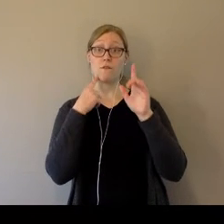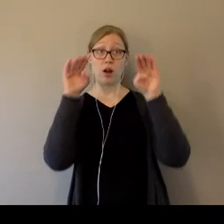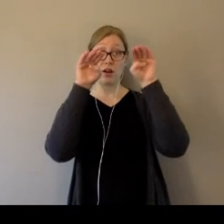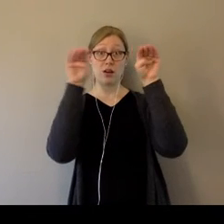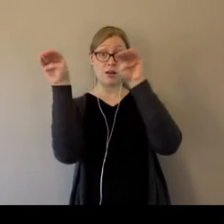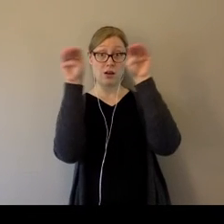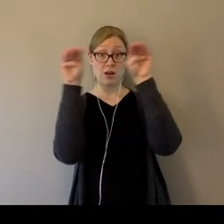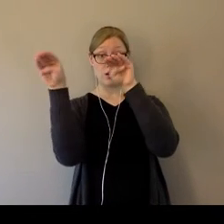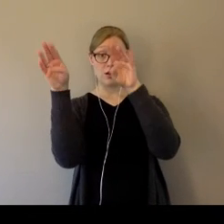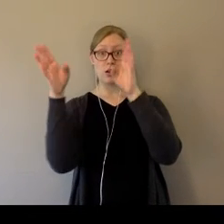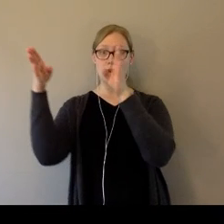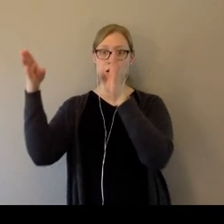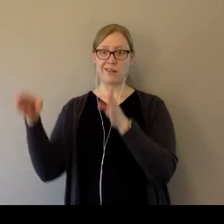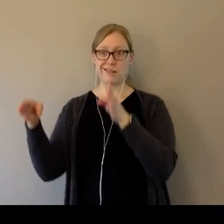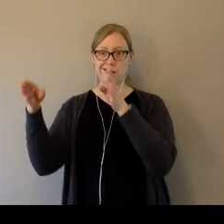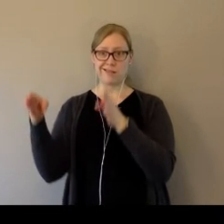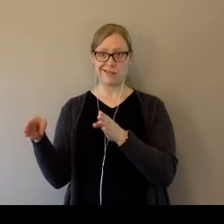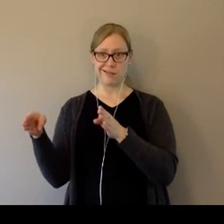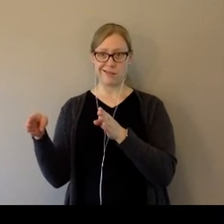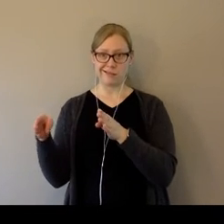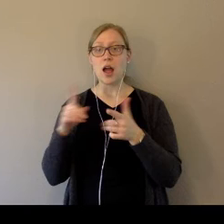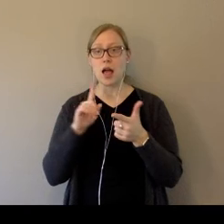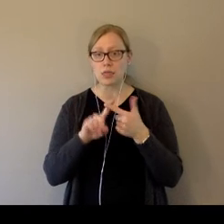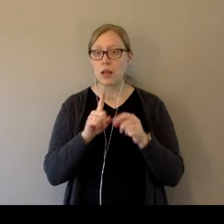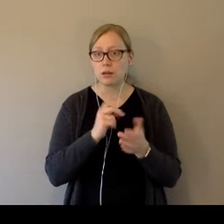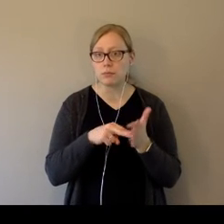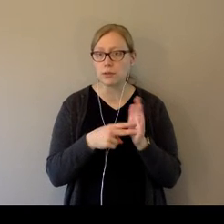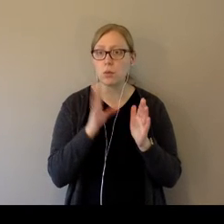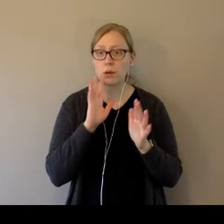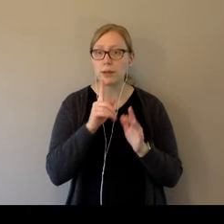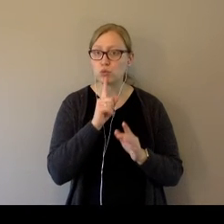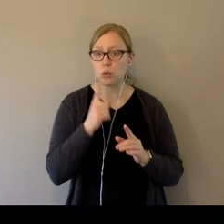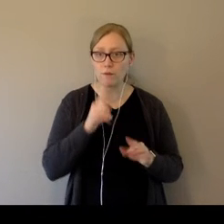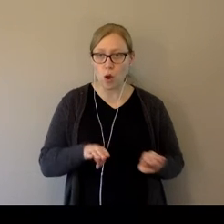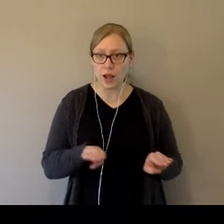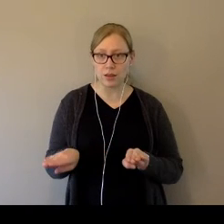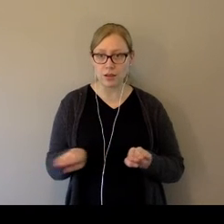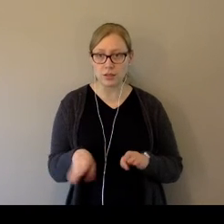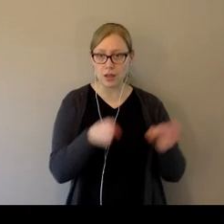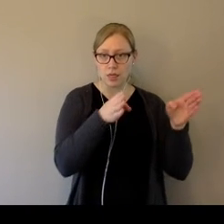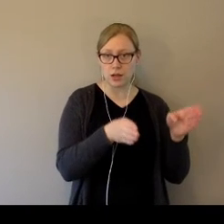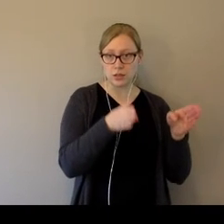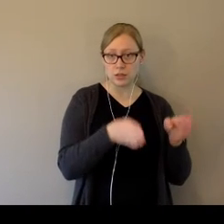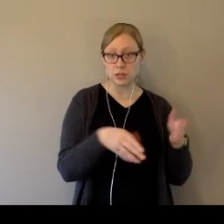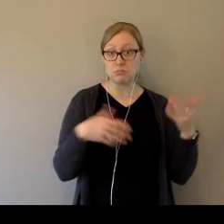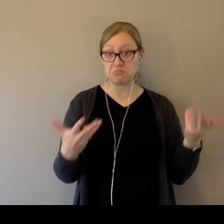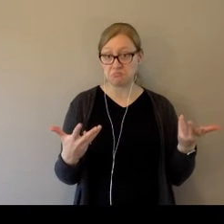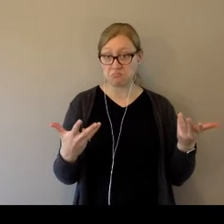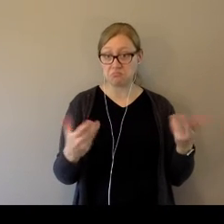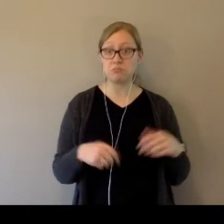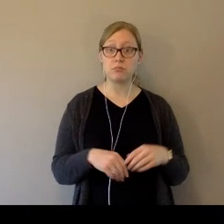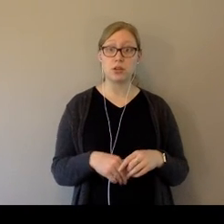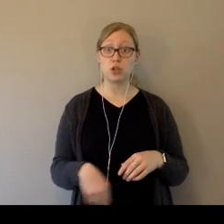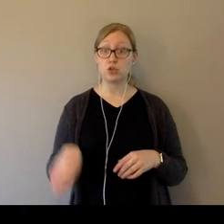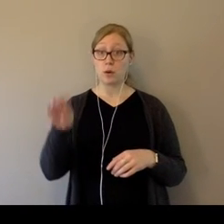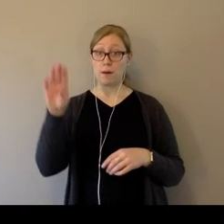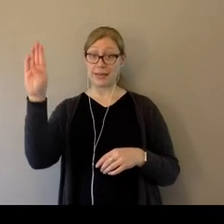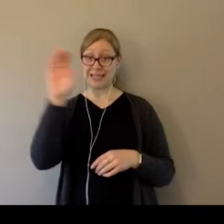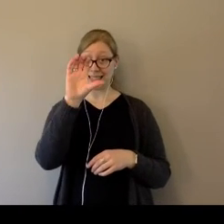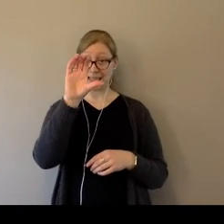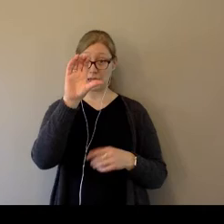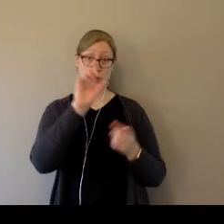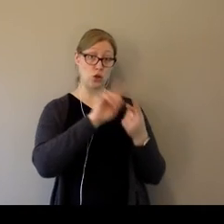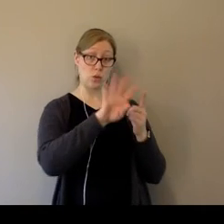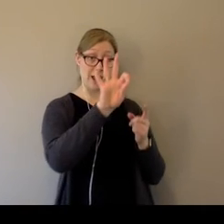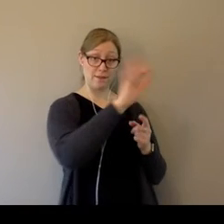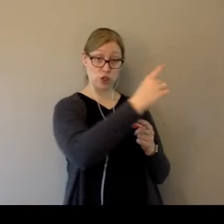out. I'm going to start from the larger to the smaller. So we're going to show BC to FG.